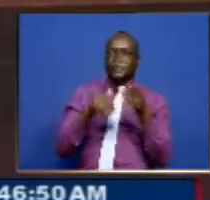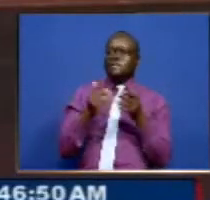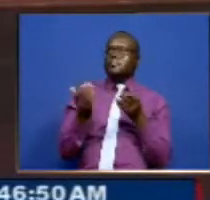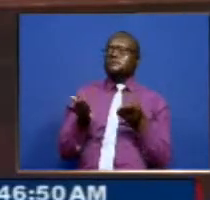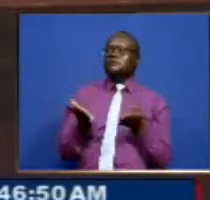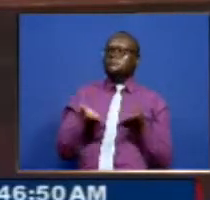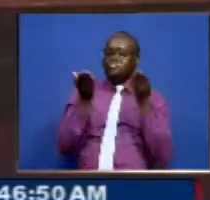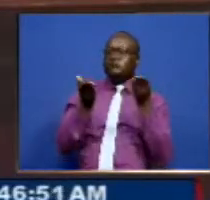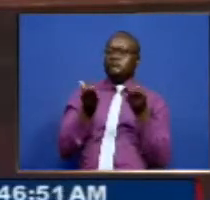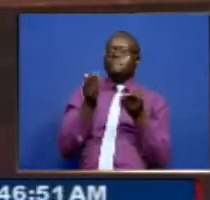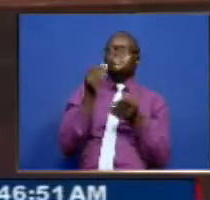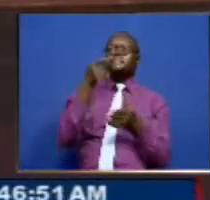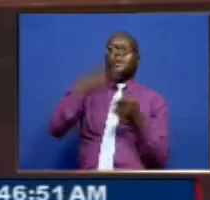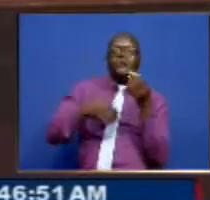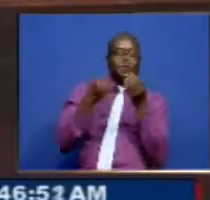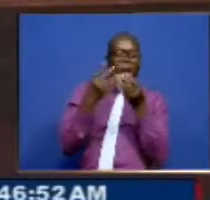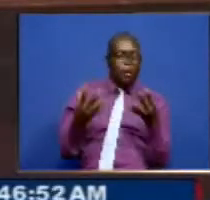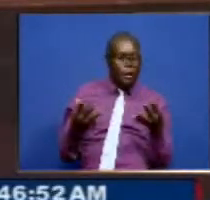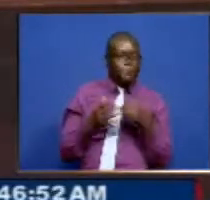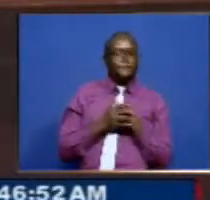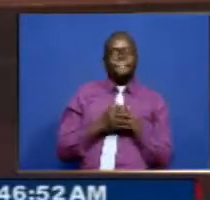a contract sum of Kenya shillings